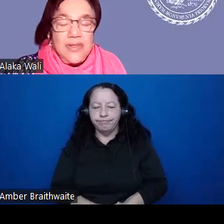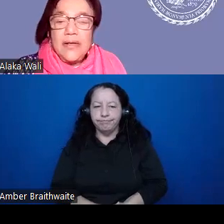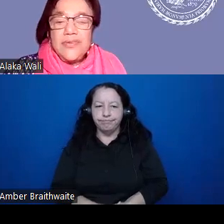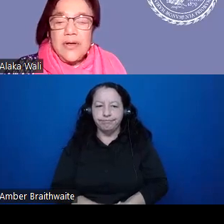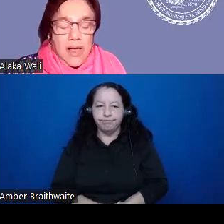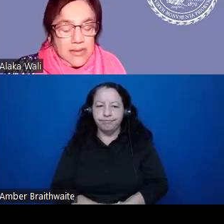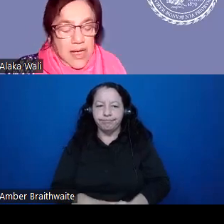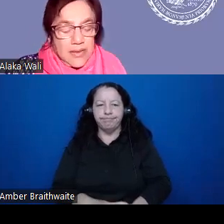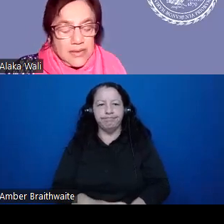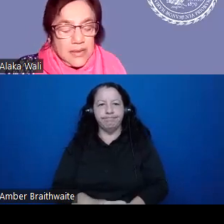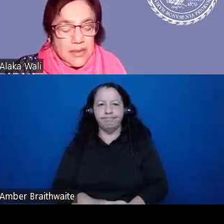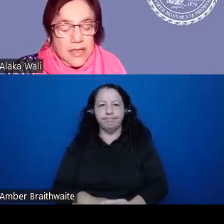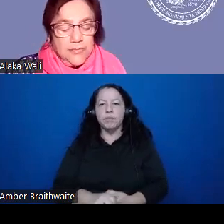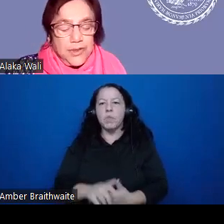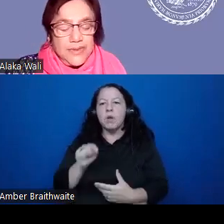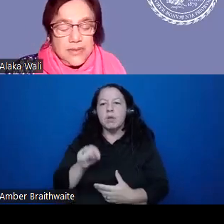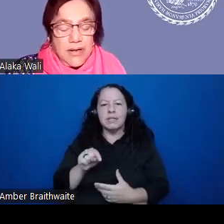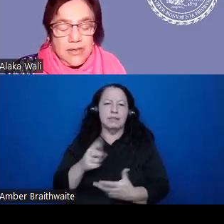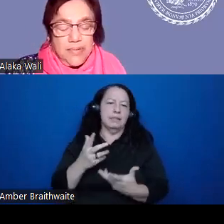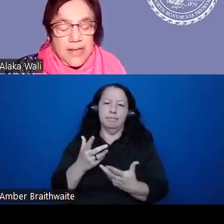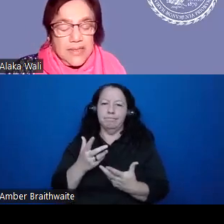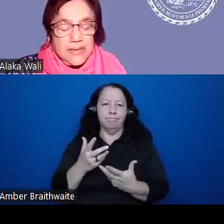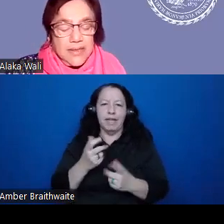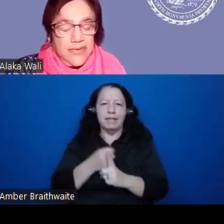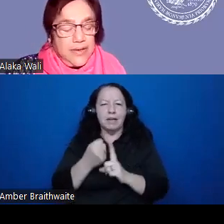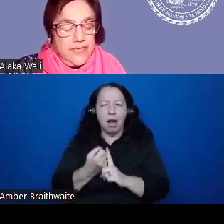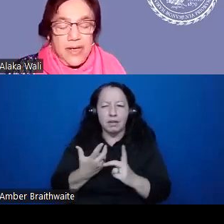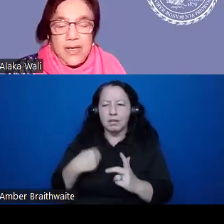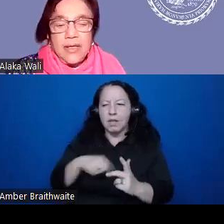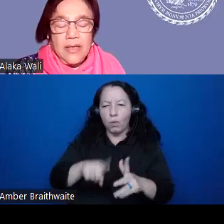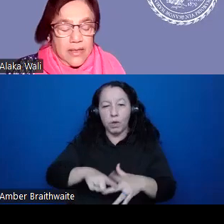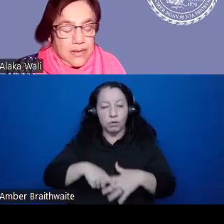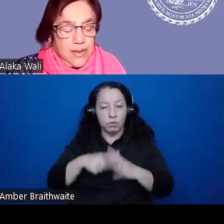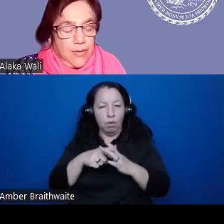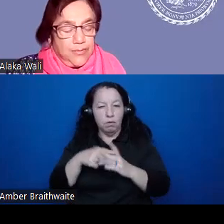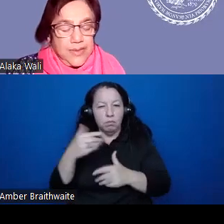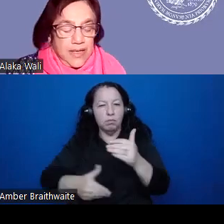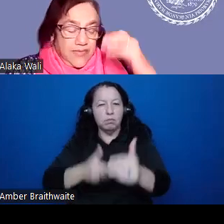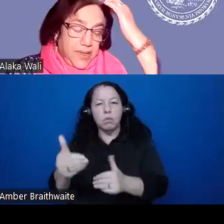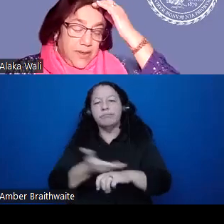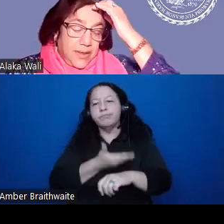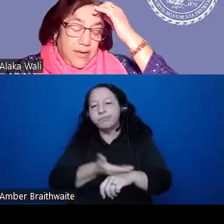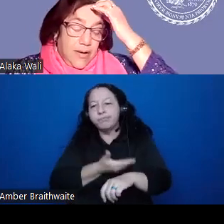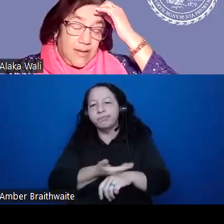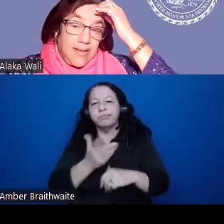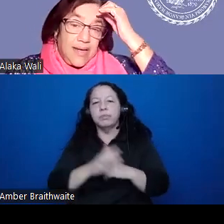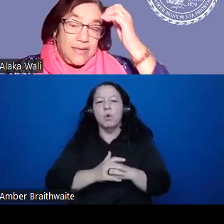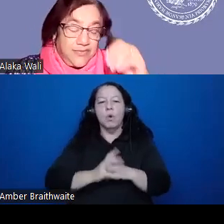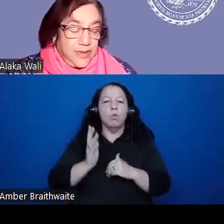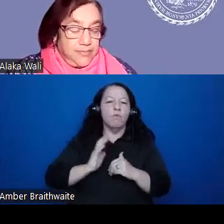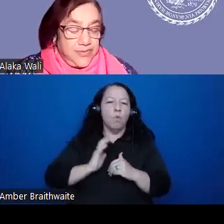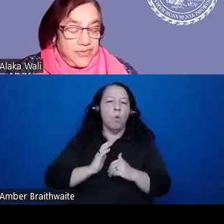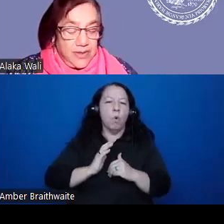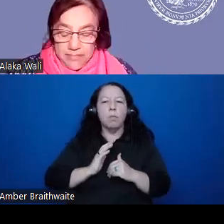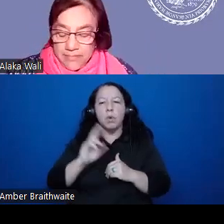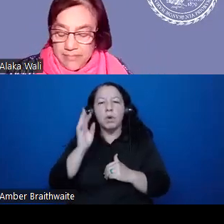This then is the context in which we started the process of renovating the old Native American Hall at the